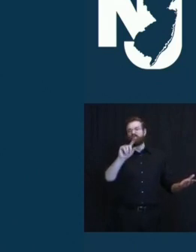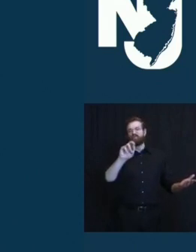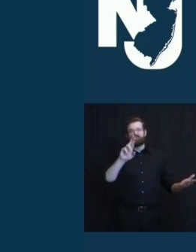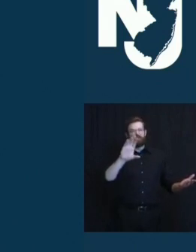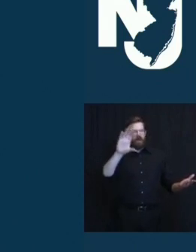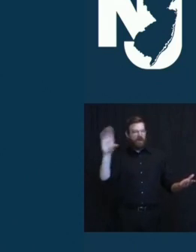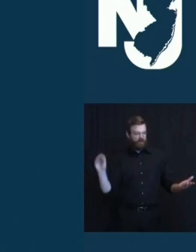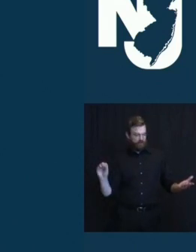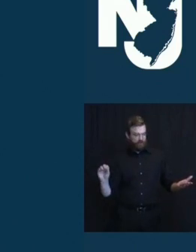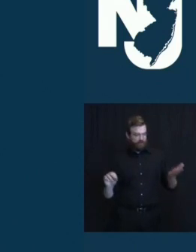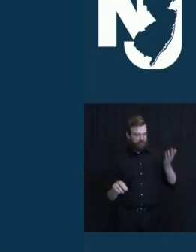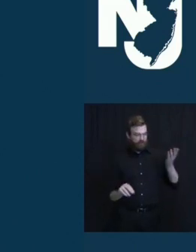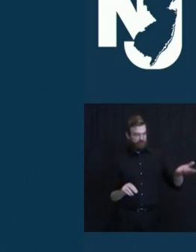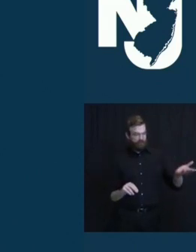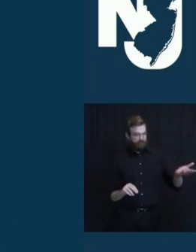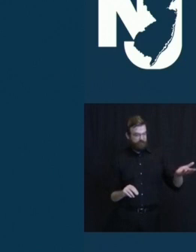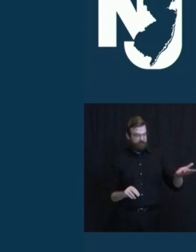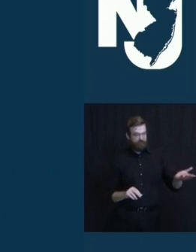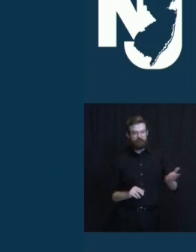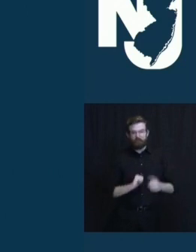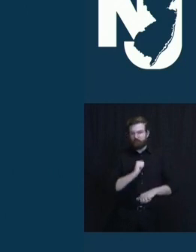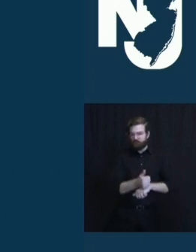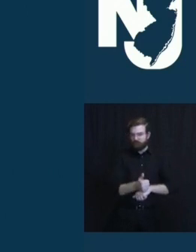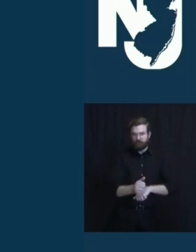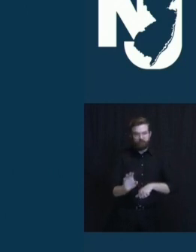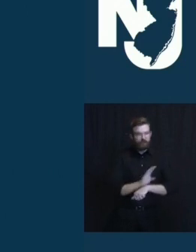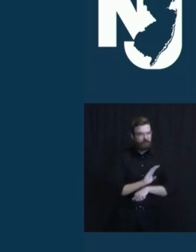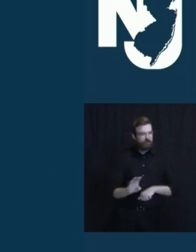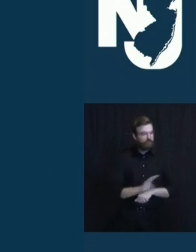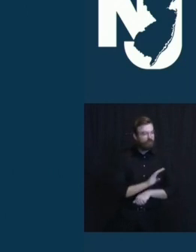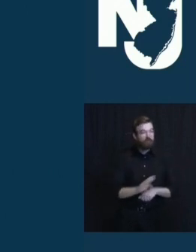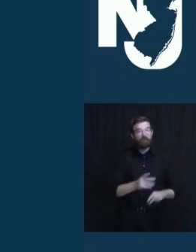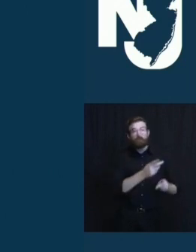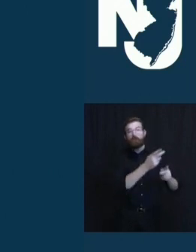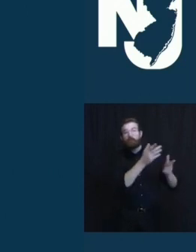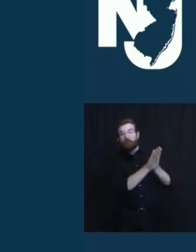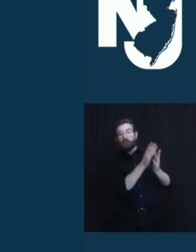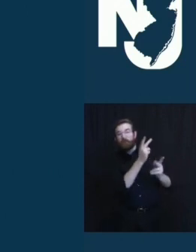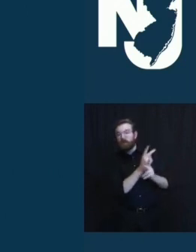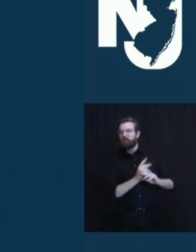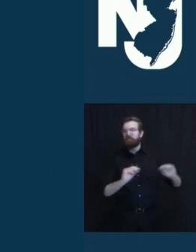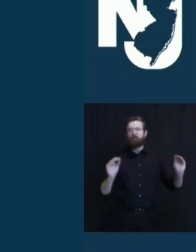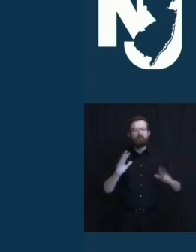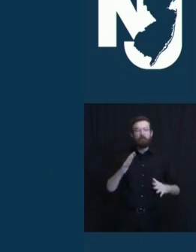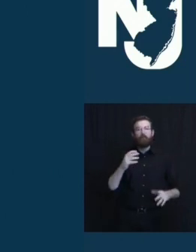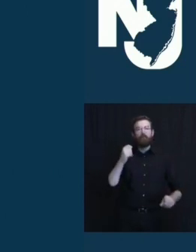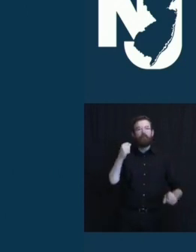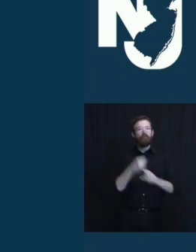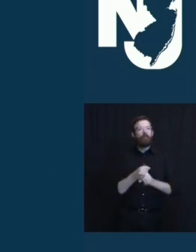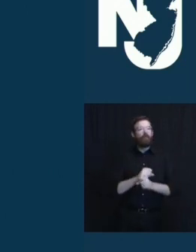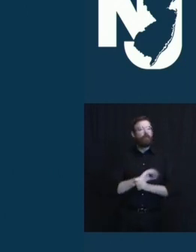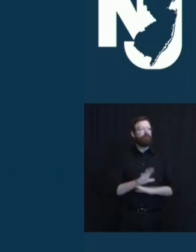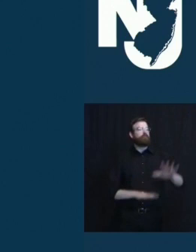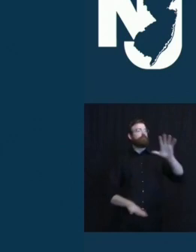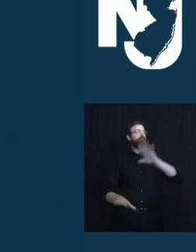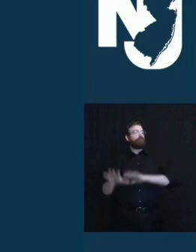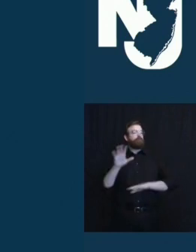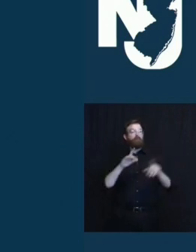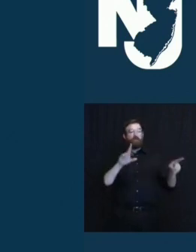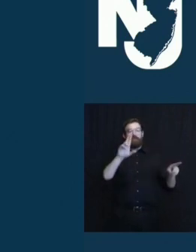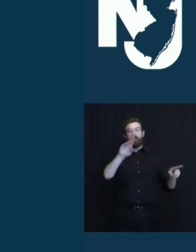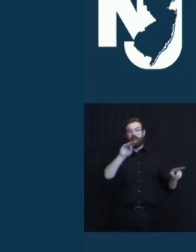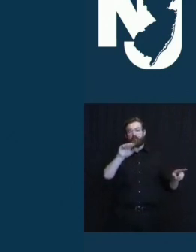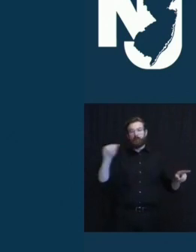UMAA had to close its doors in March, it didn't qualify for federal help. Thankfully, the New Jersey Economic Development Authority was able to step